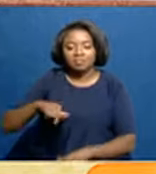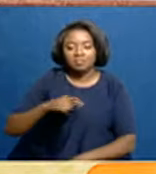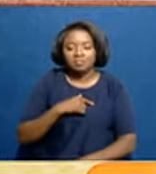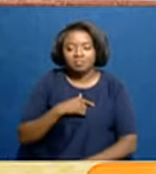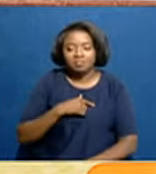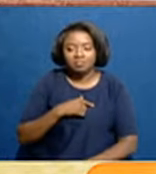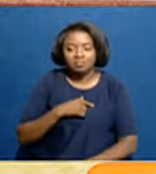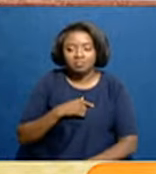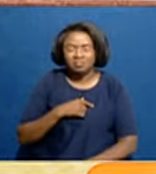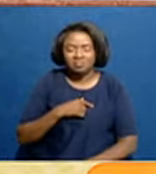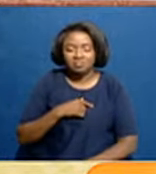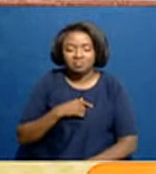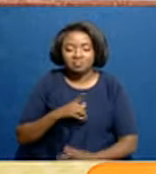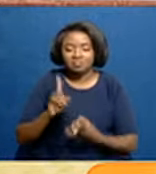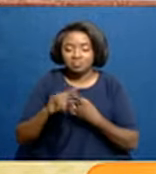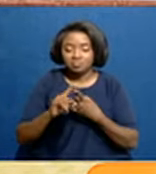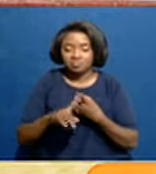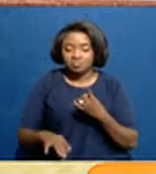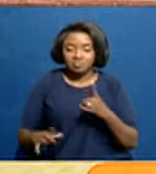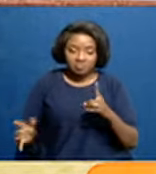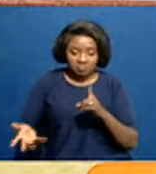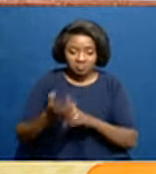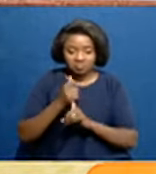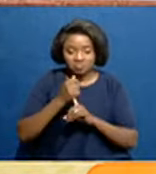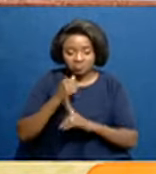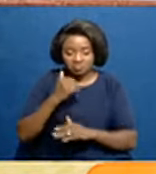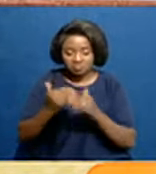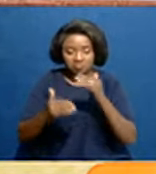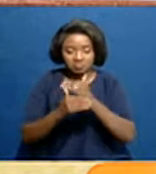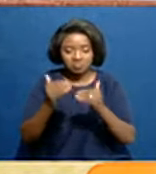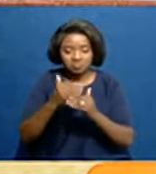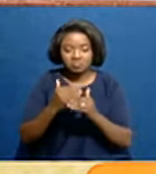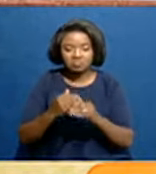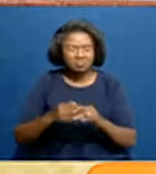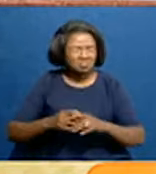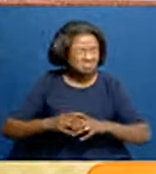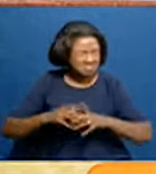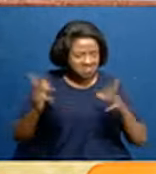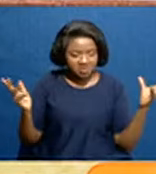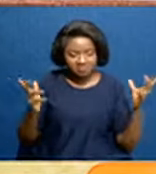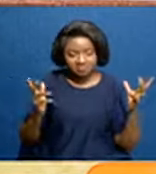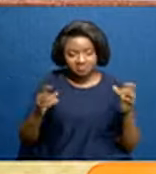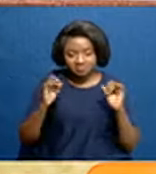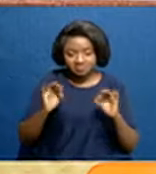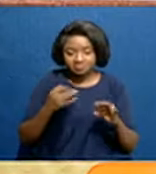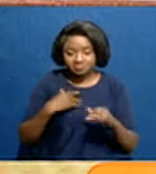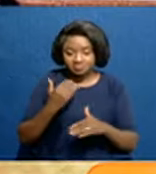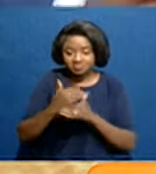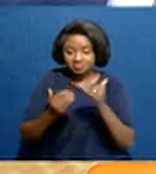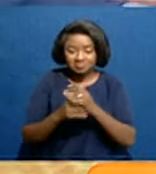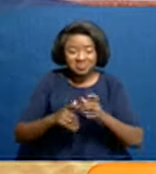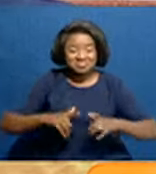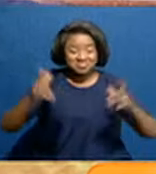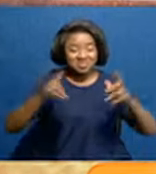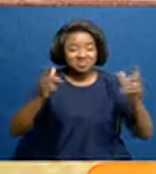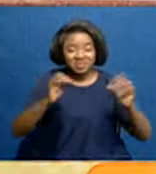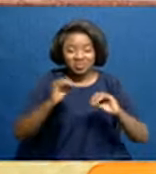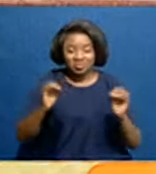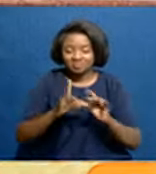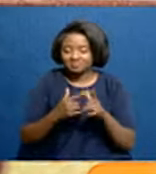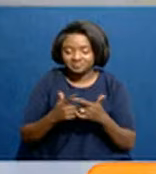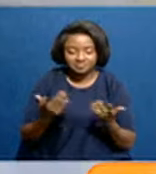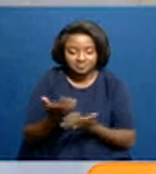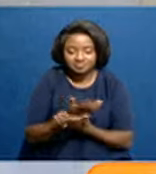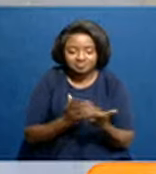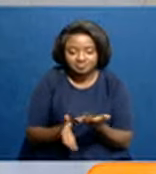Jeff, number one, we can be able to build at scale. If you're not building at scale, first of all, on the economics, you're not, there's nothing